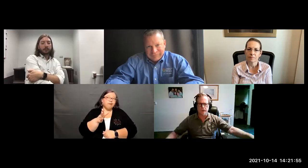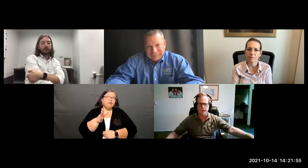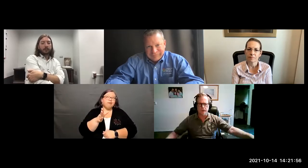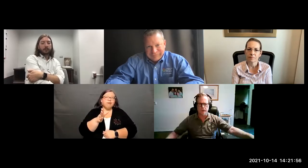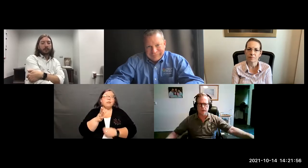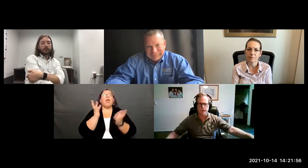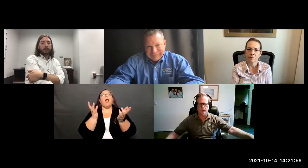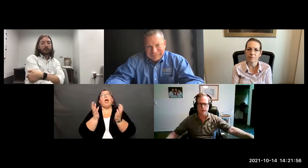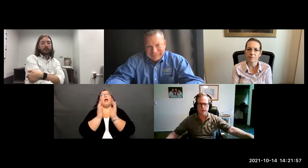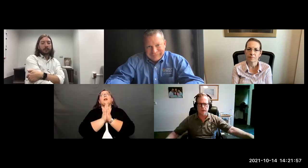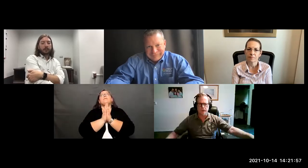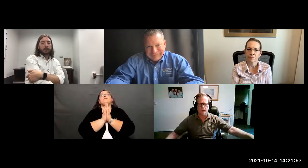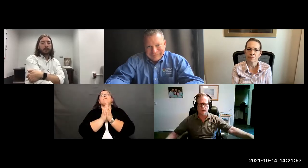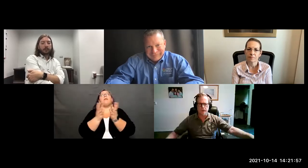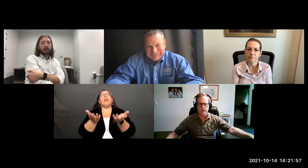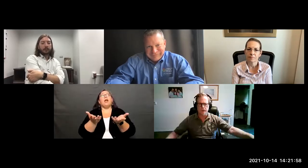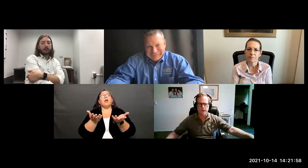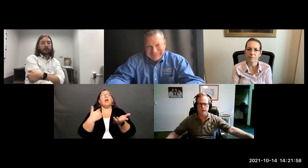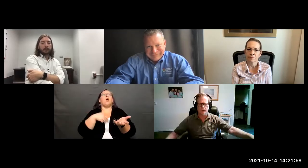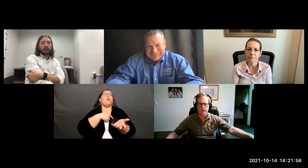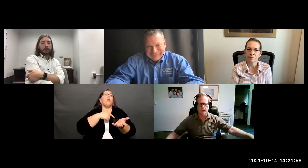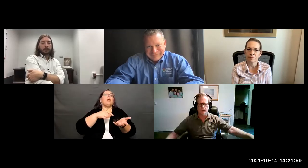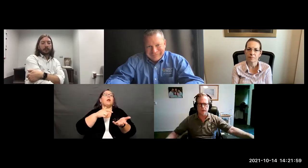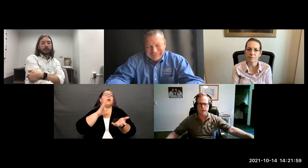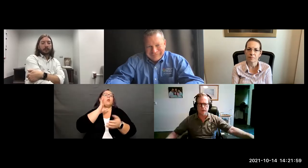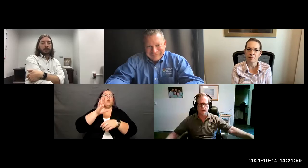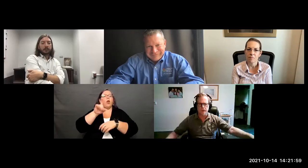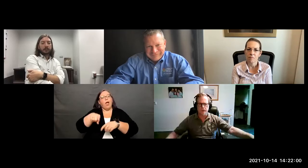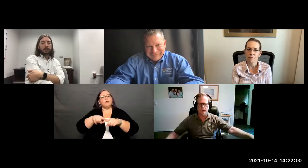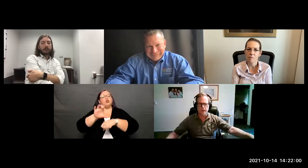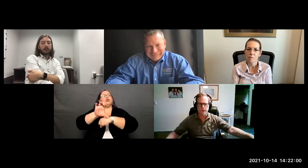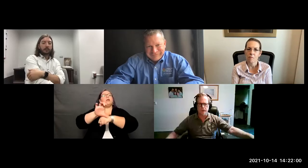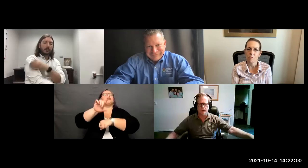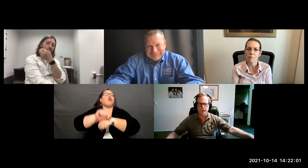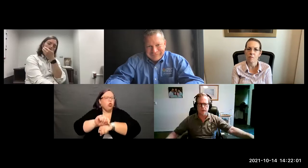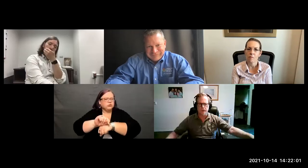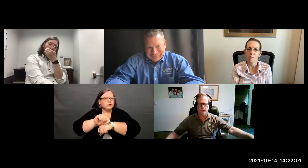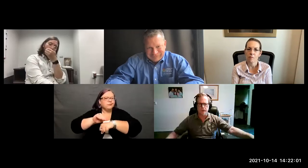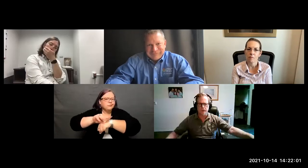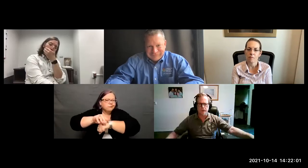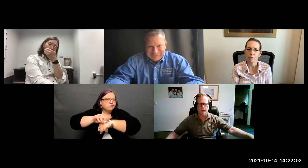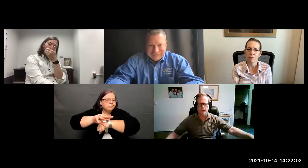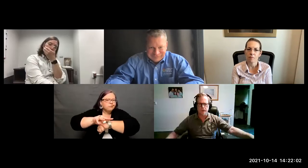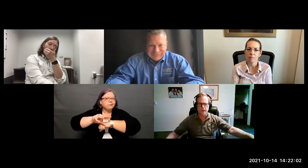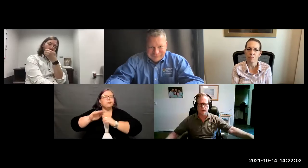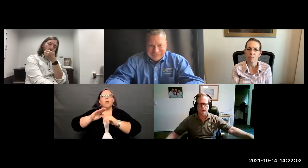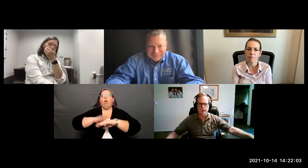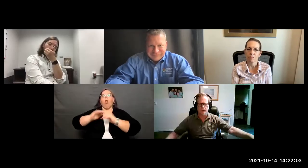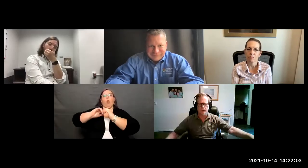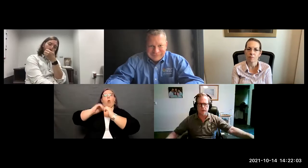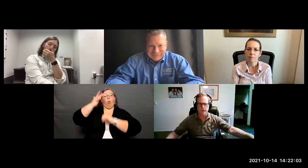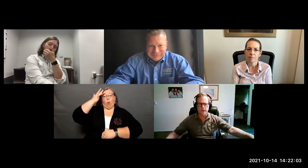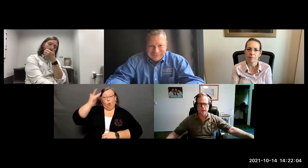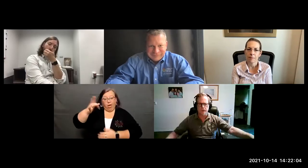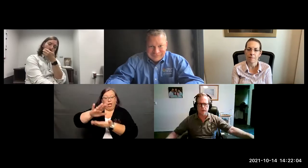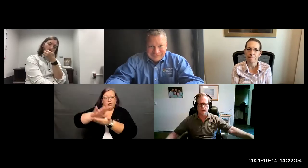why the schools are giving CEASD data so that the maximum amount of information can